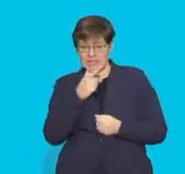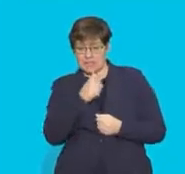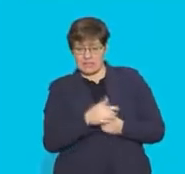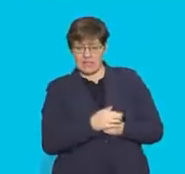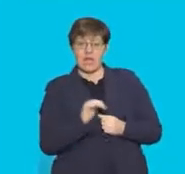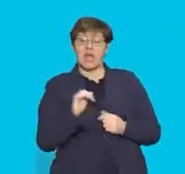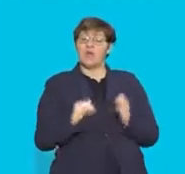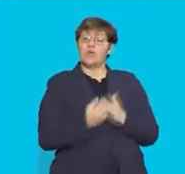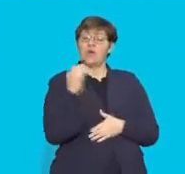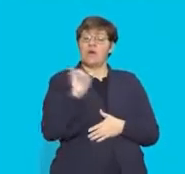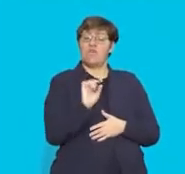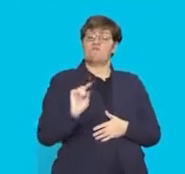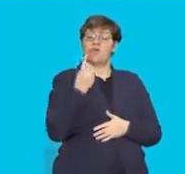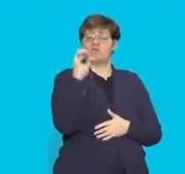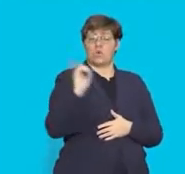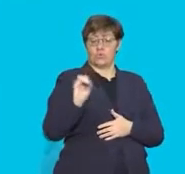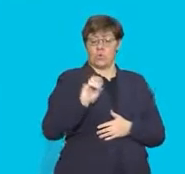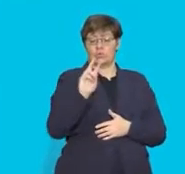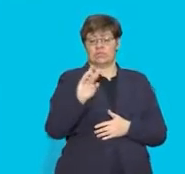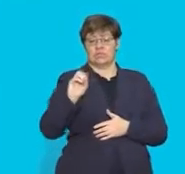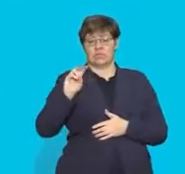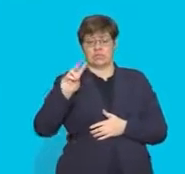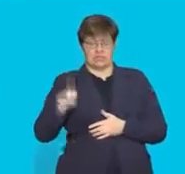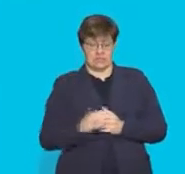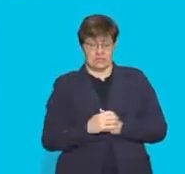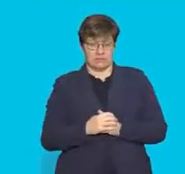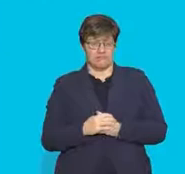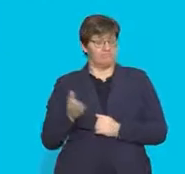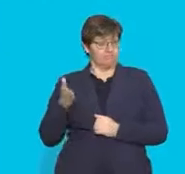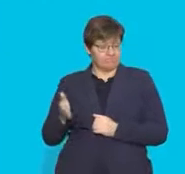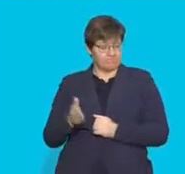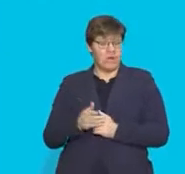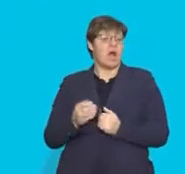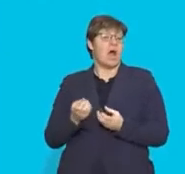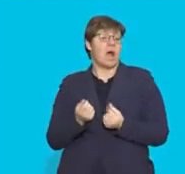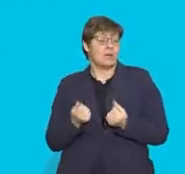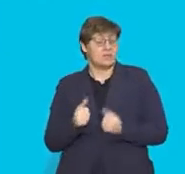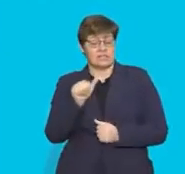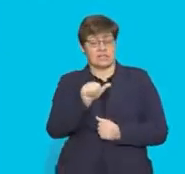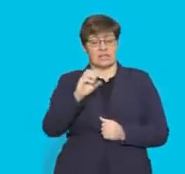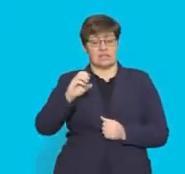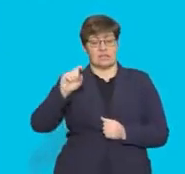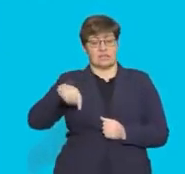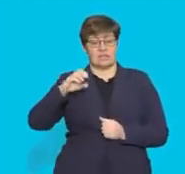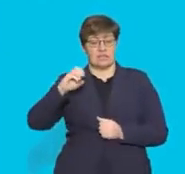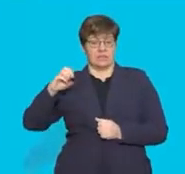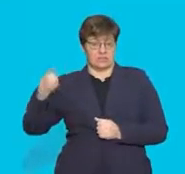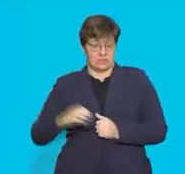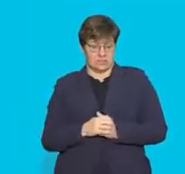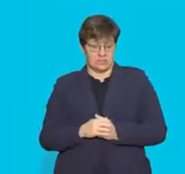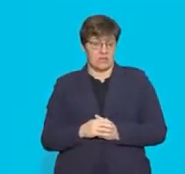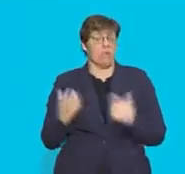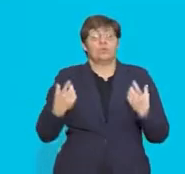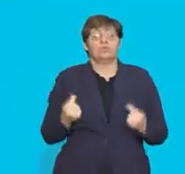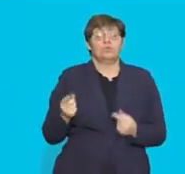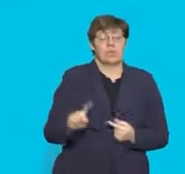new vehicle was purchased on the 1st of October 2020. There it is for 600,000 rand. So what are we going to do